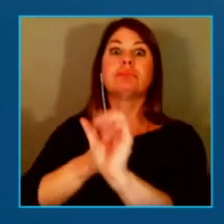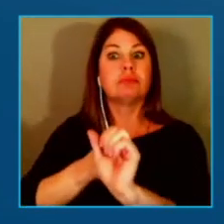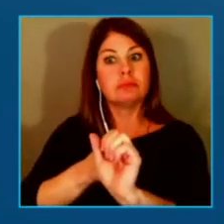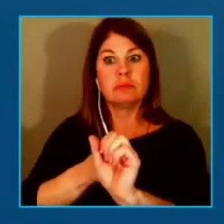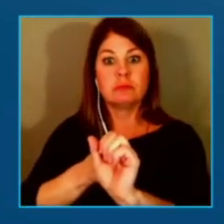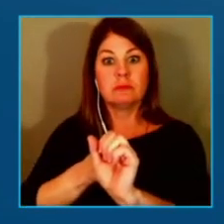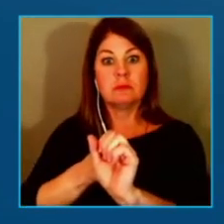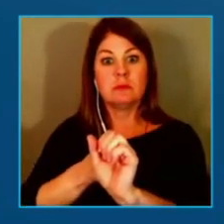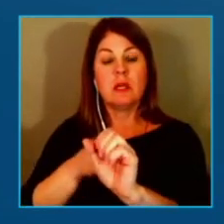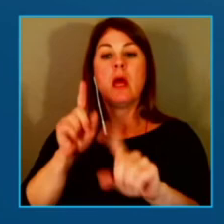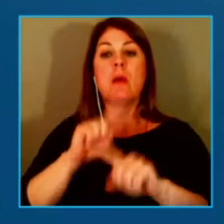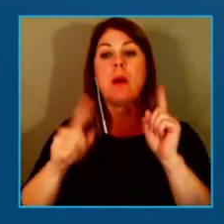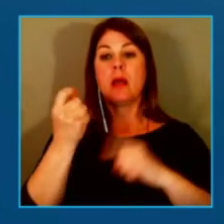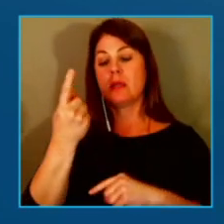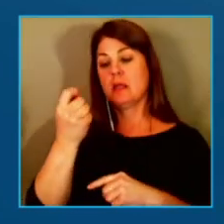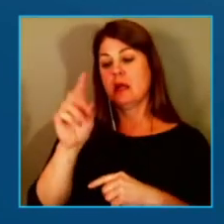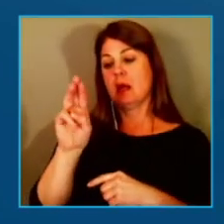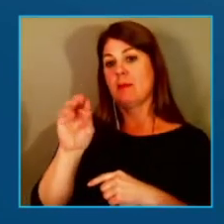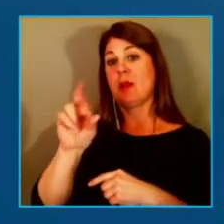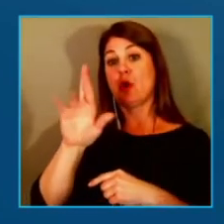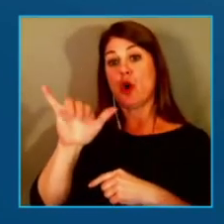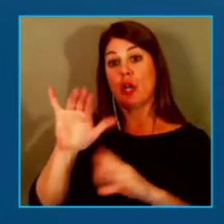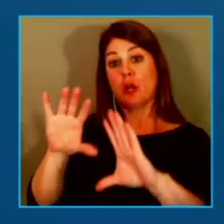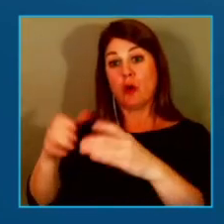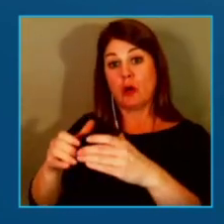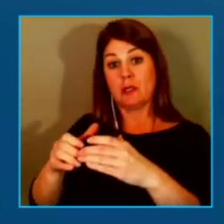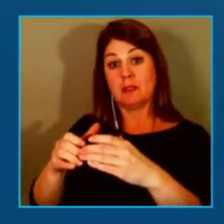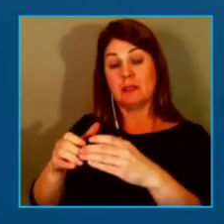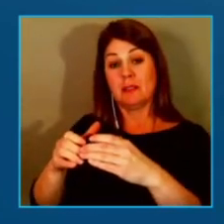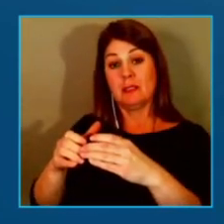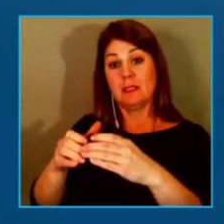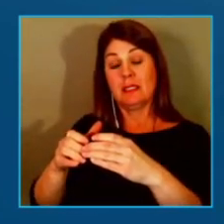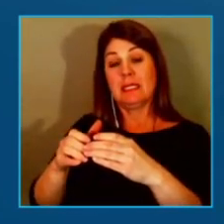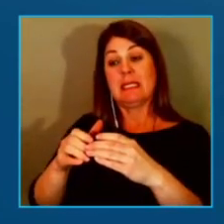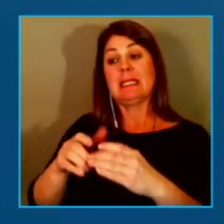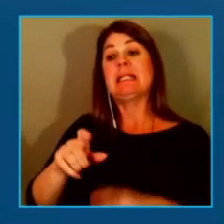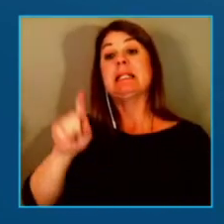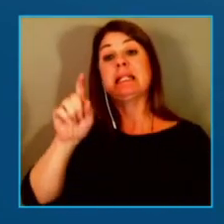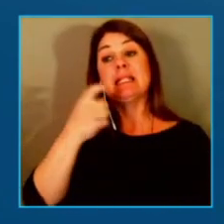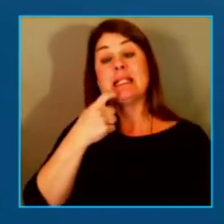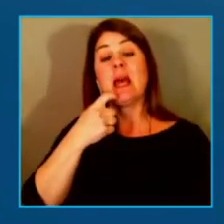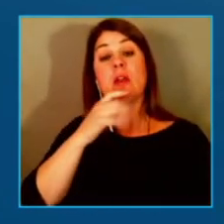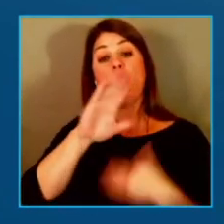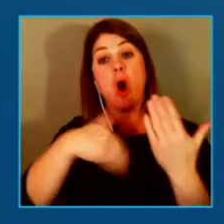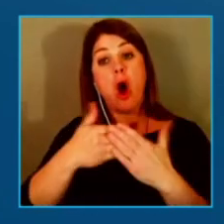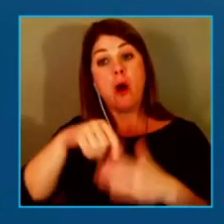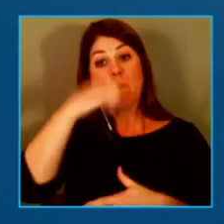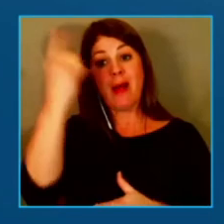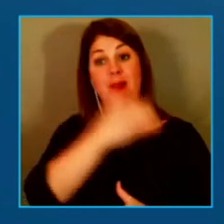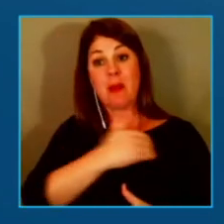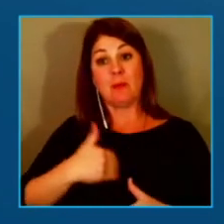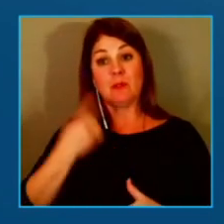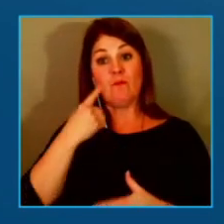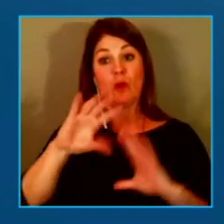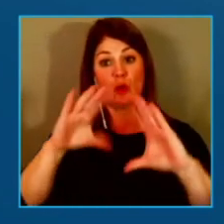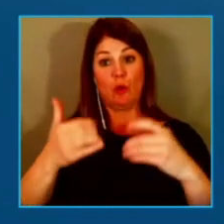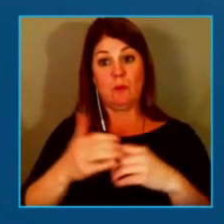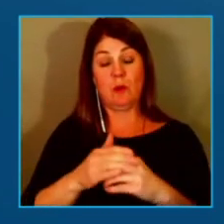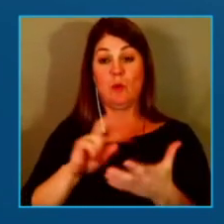by Dr. Reed, insisted on electing all of the Black members to those groups, which would have been about 60 or